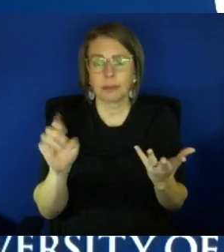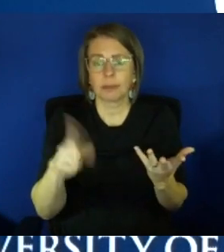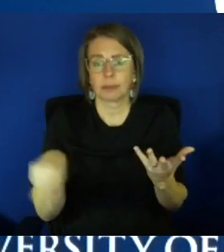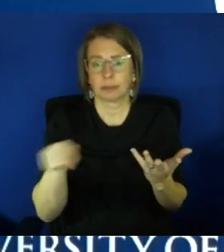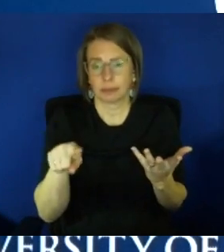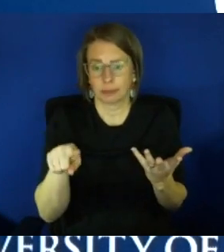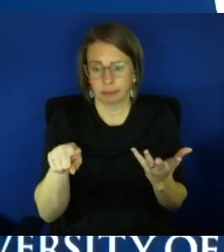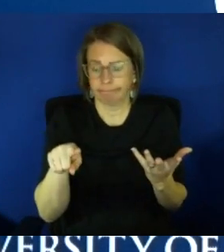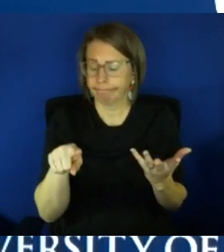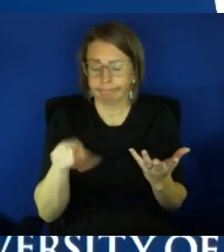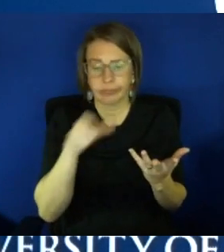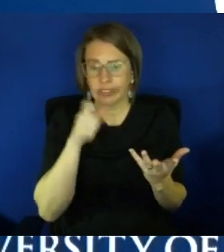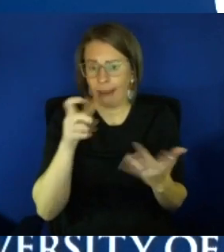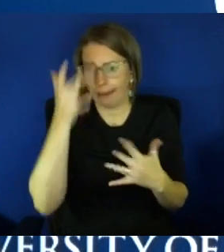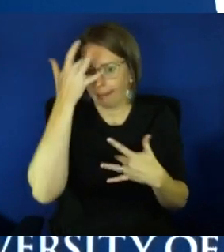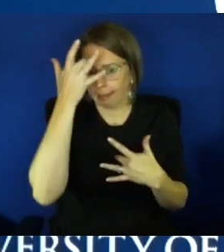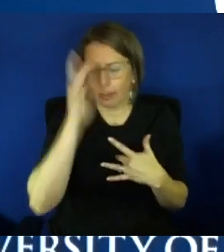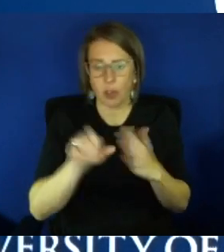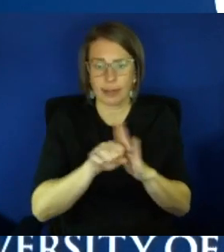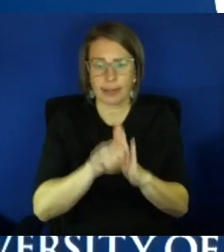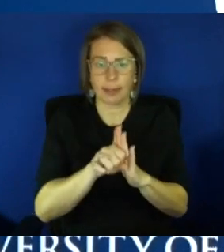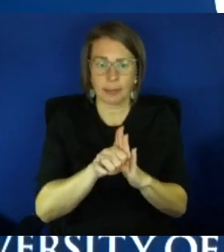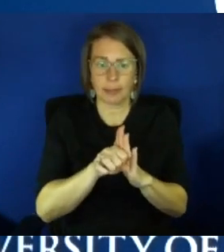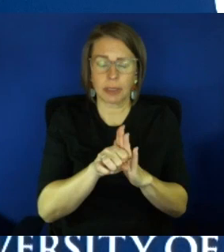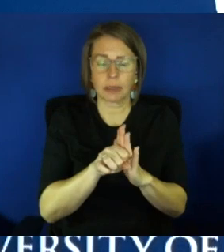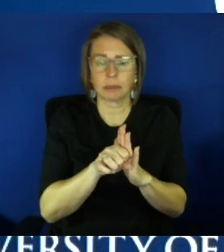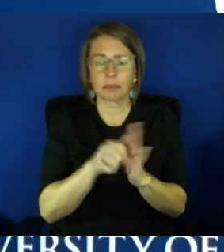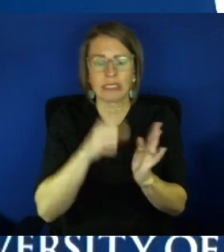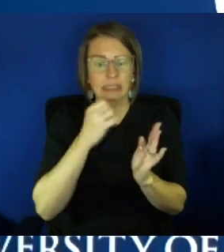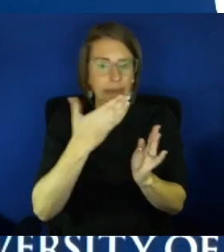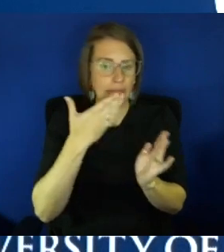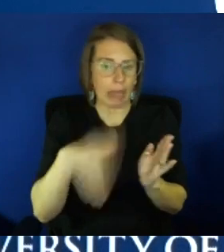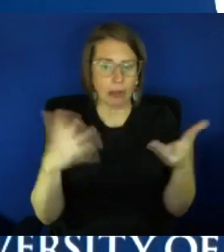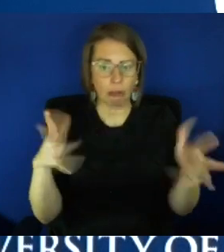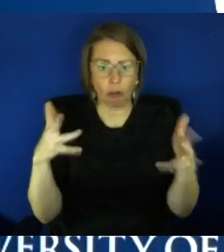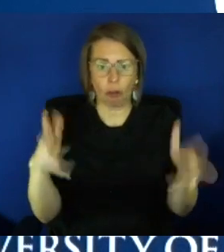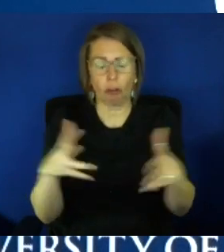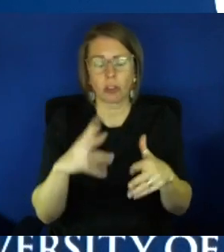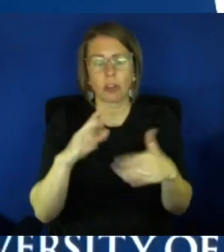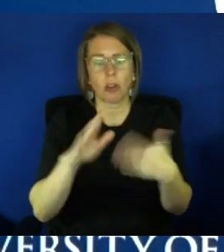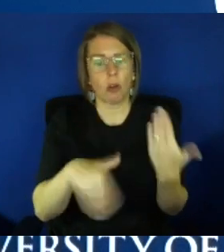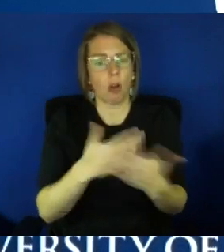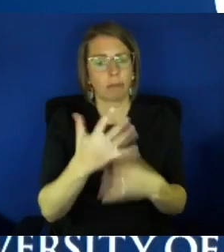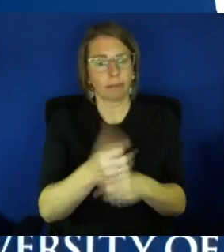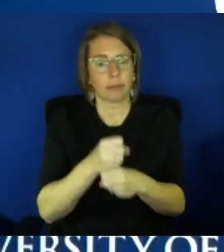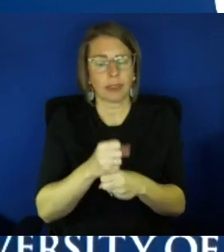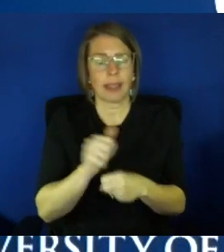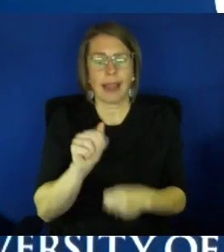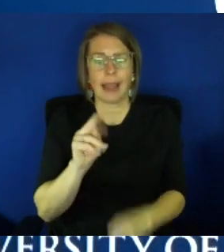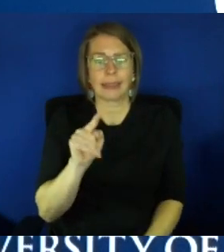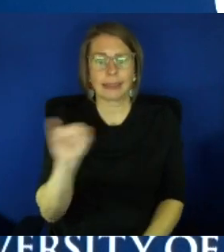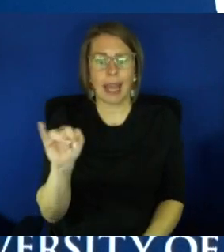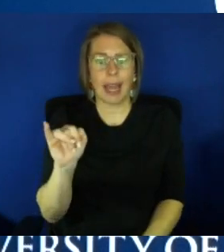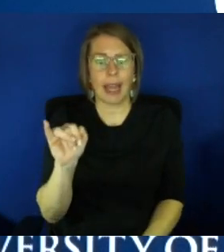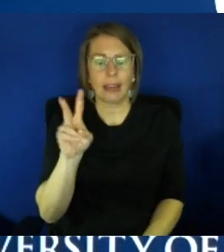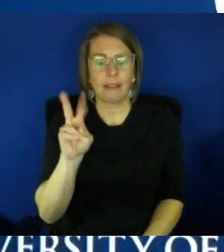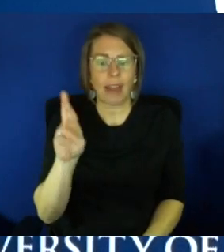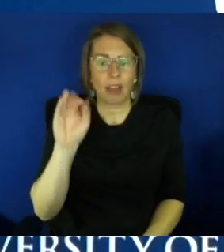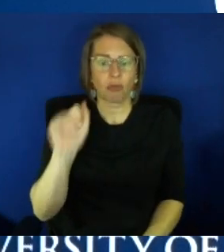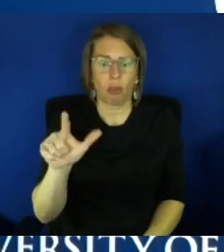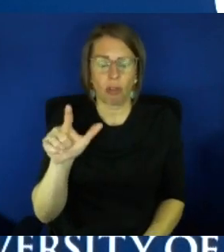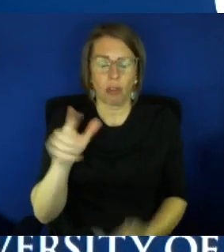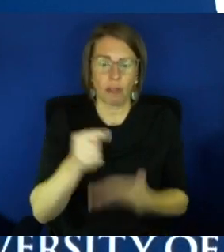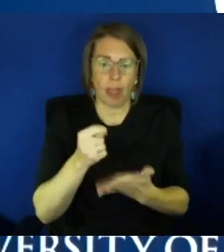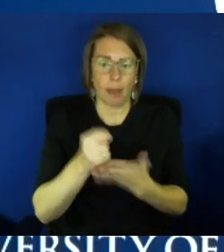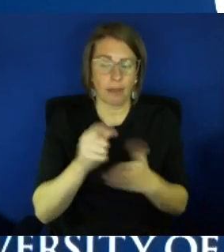not very ill. Their symptoms were not bad at all. They all received antiviral therapy and did very well since that